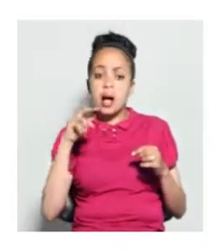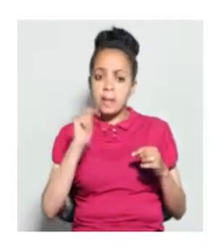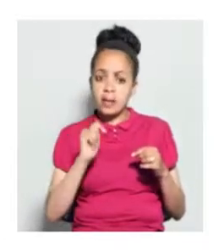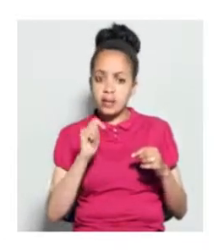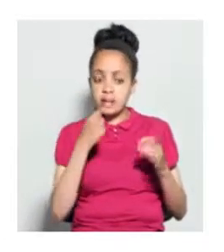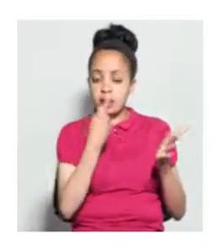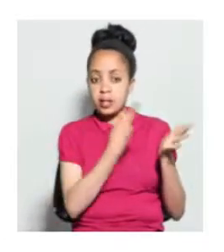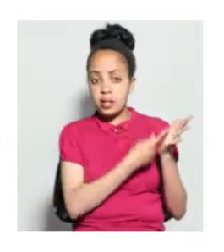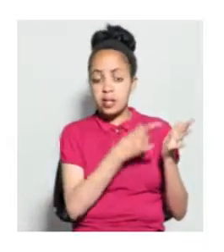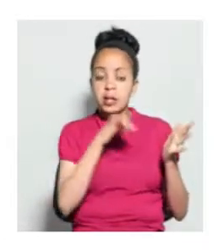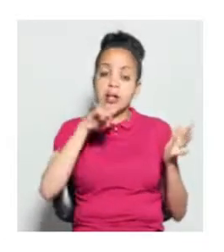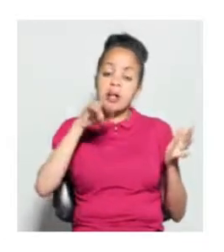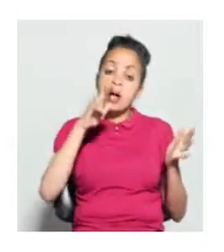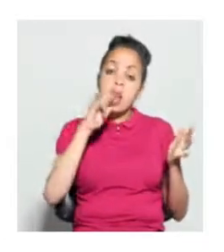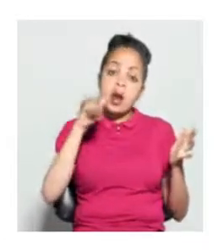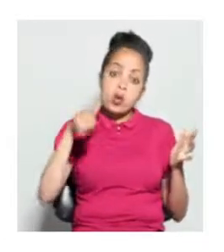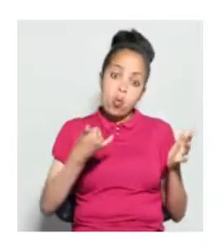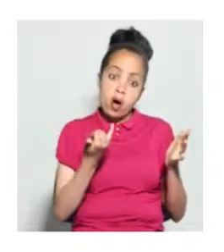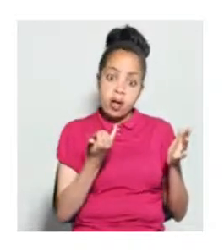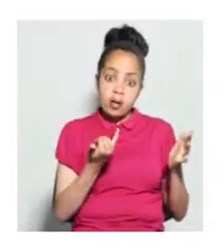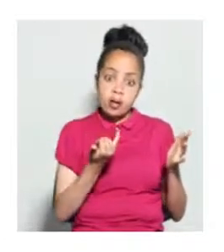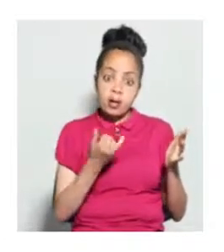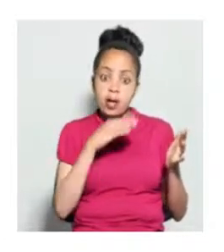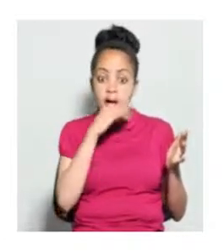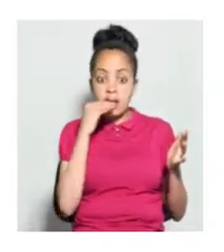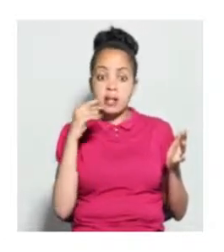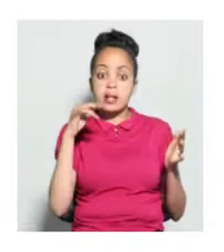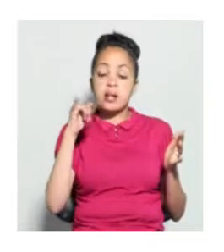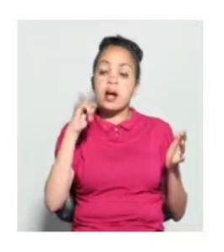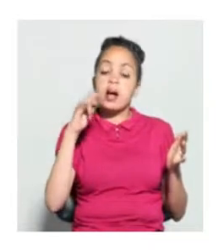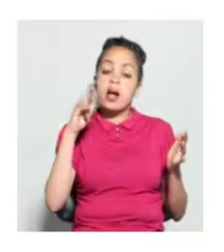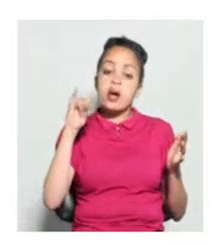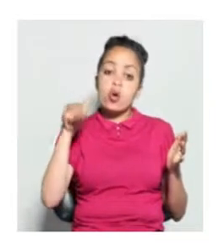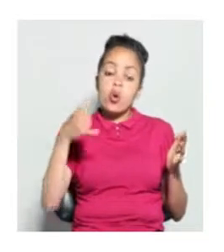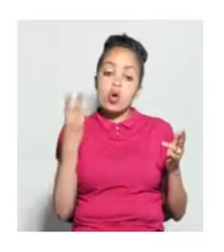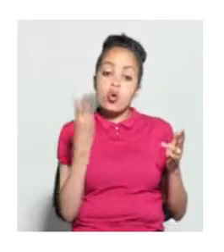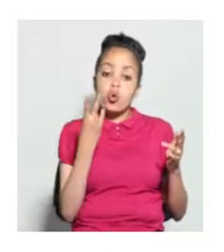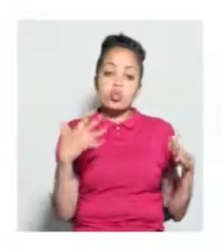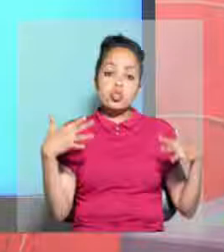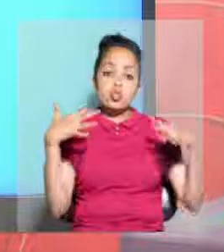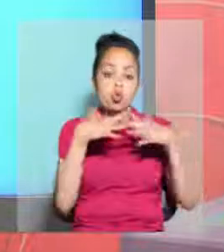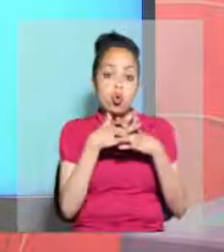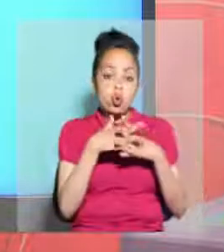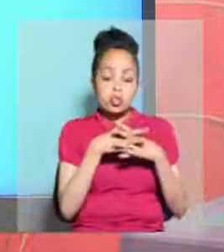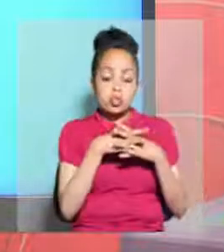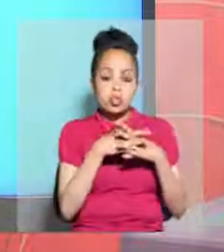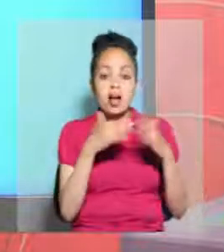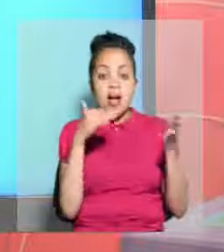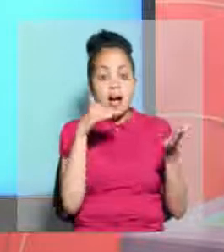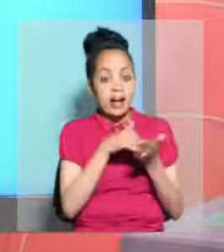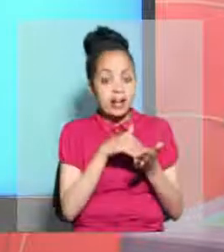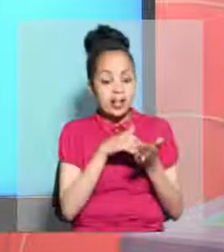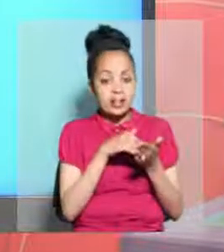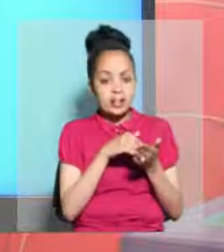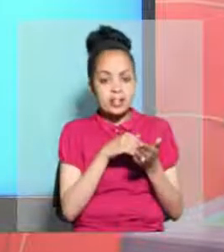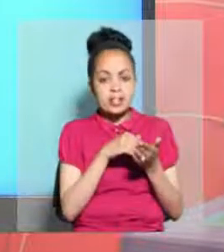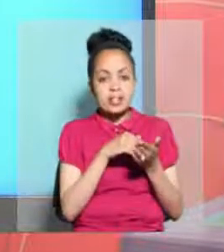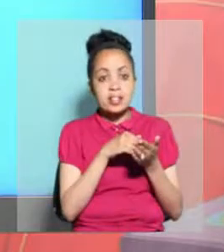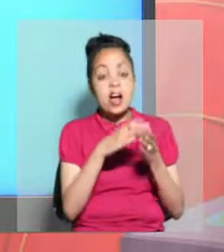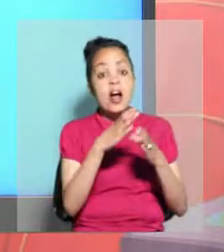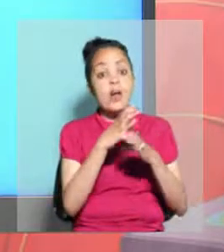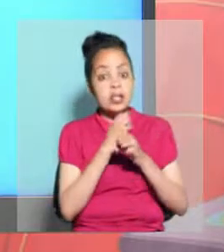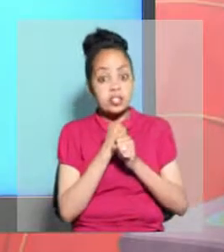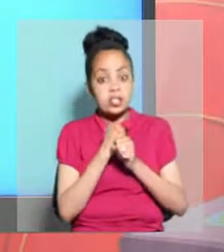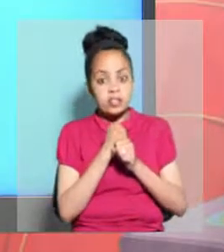Here RY and RY cross together. And again there is from